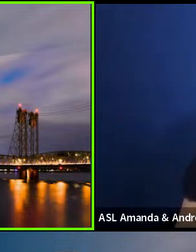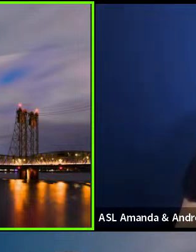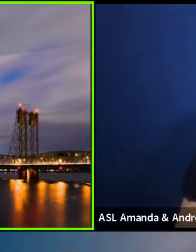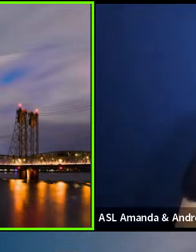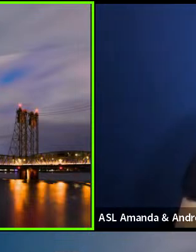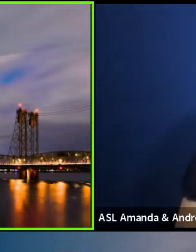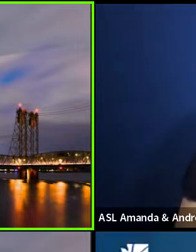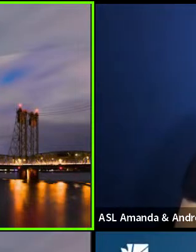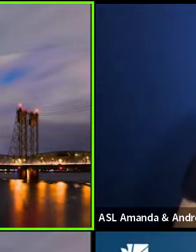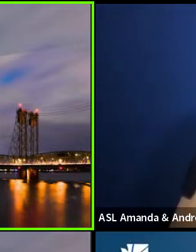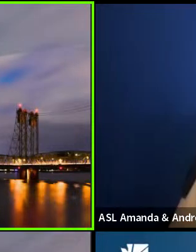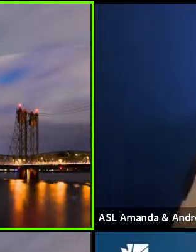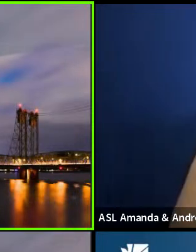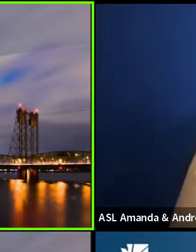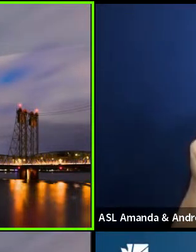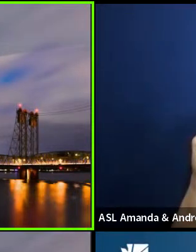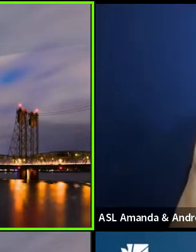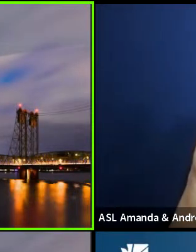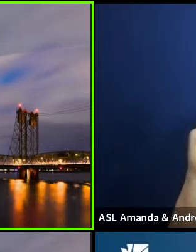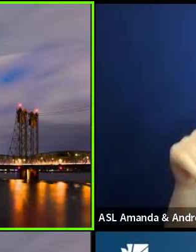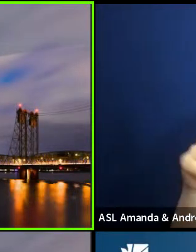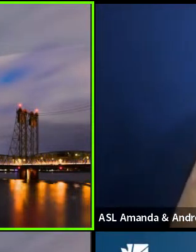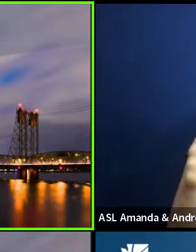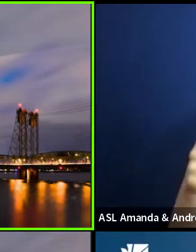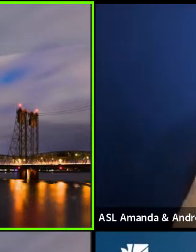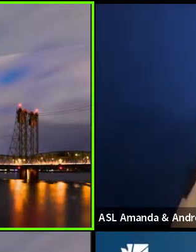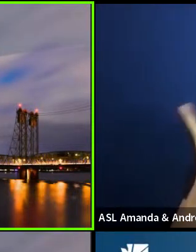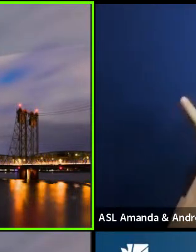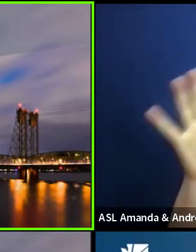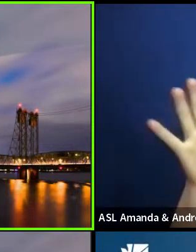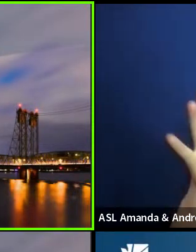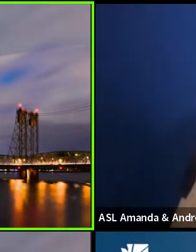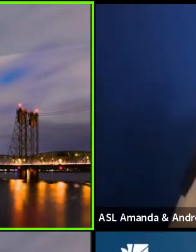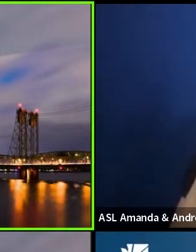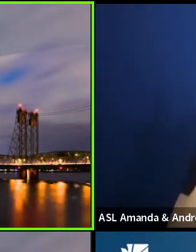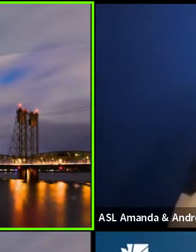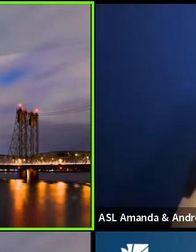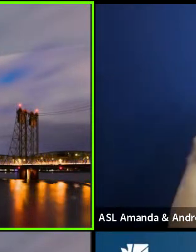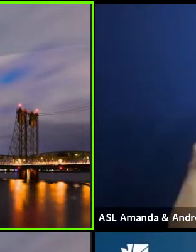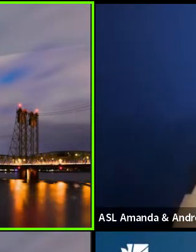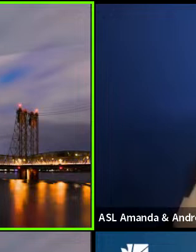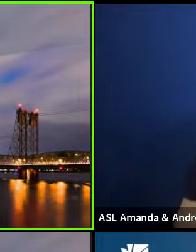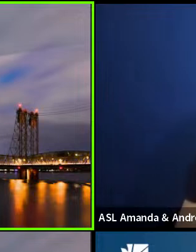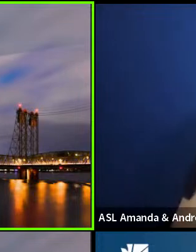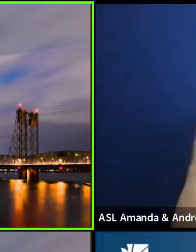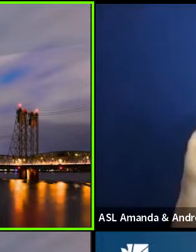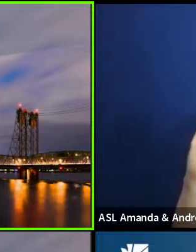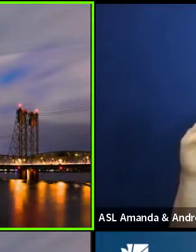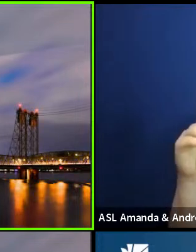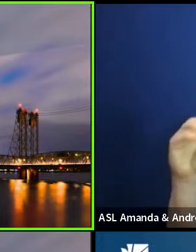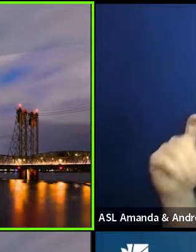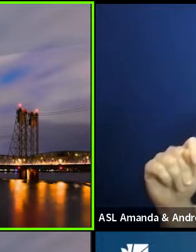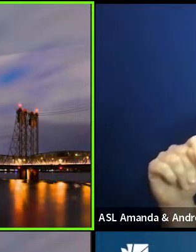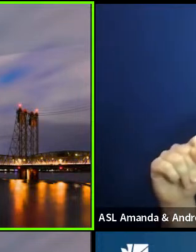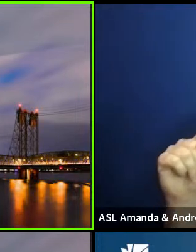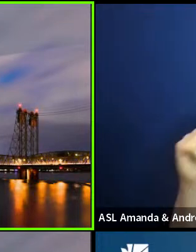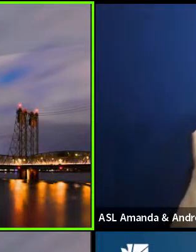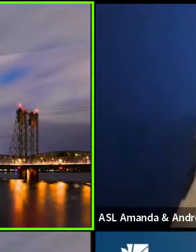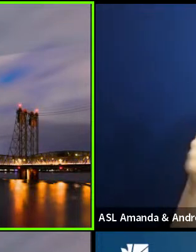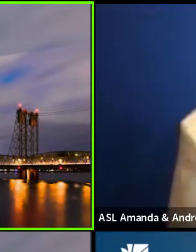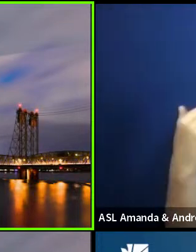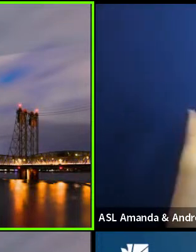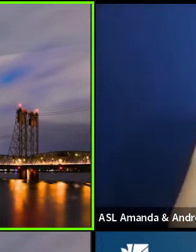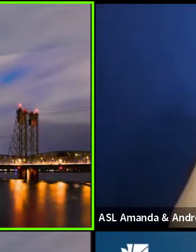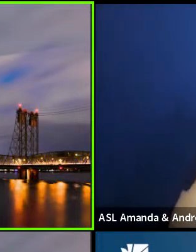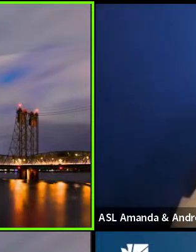Megan Channel is the project director for the I-5 Rose Quarter Improvement Project with the Oregon Department of Transportation. She is responsible for